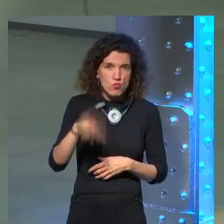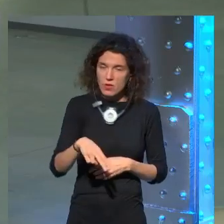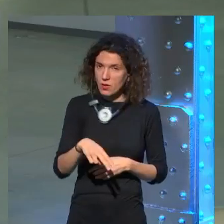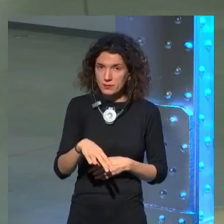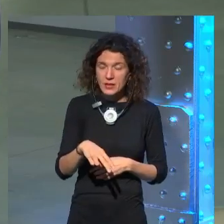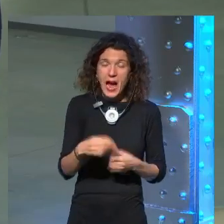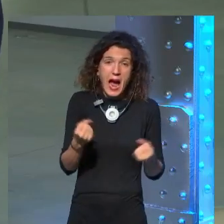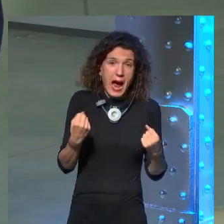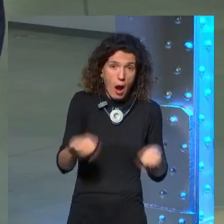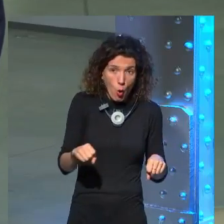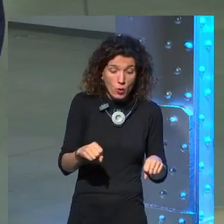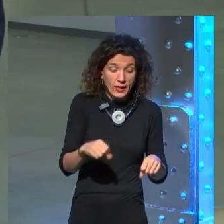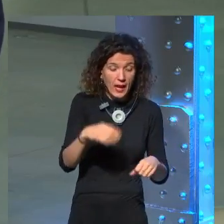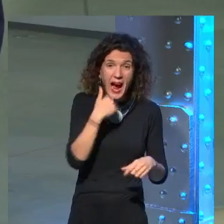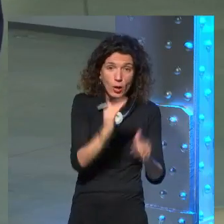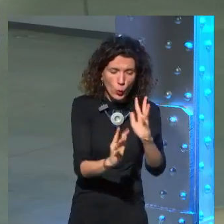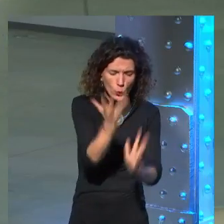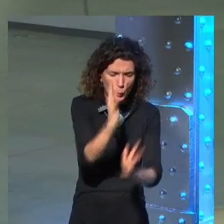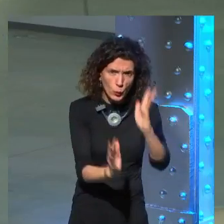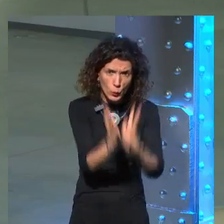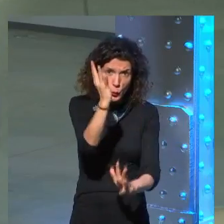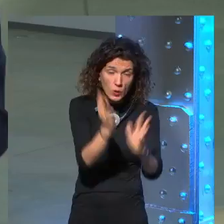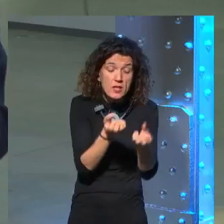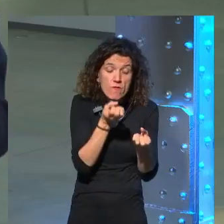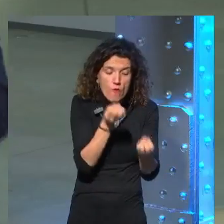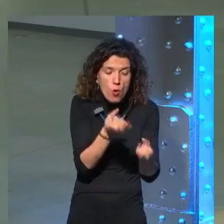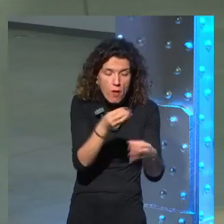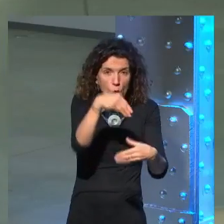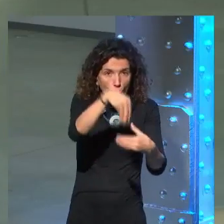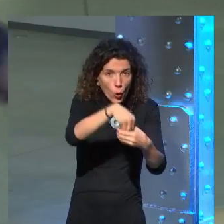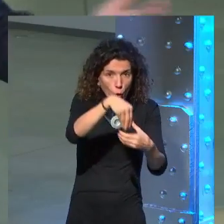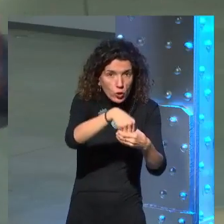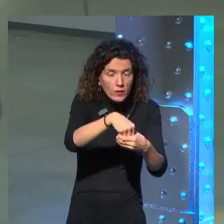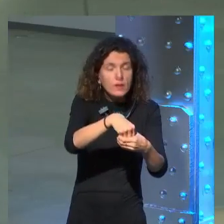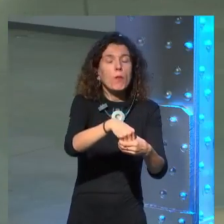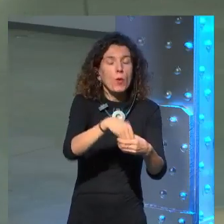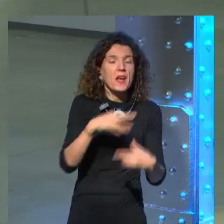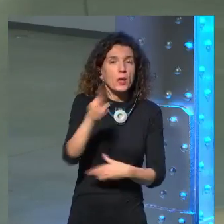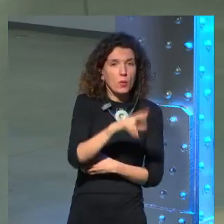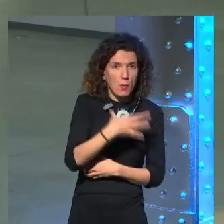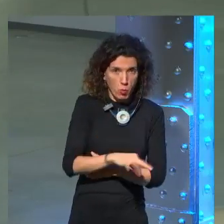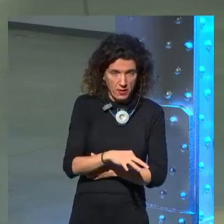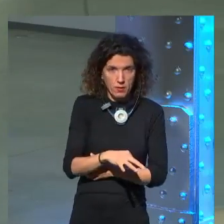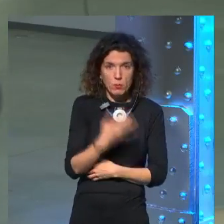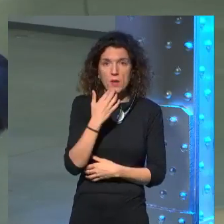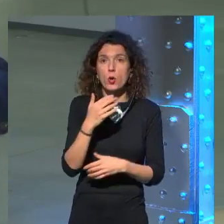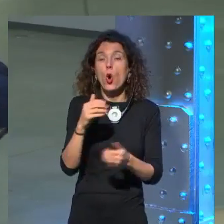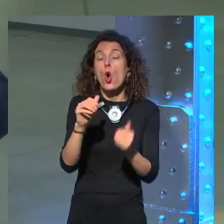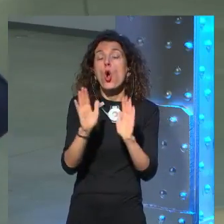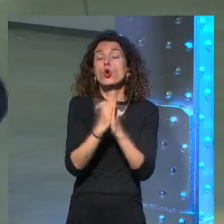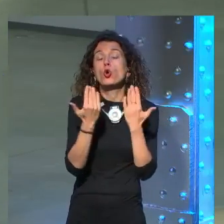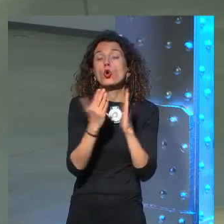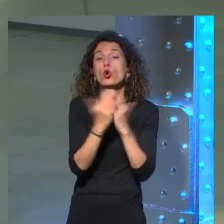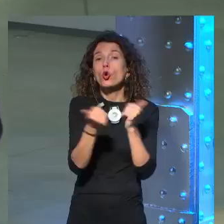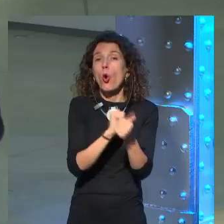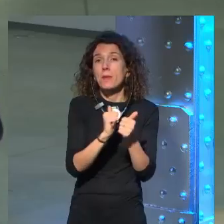burn something, there's still all the information there to recover. Now I can burn a copy of my book, but all the information